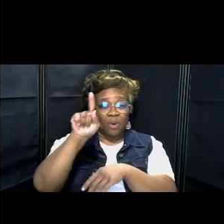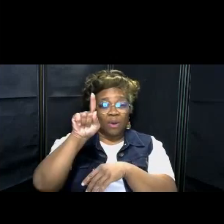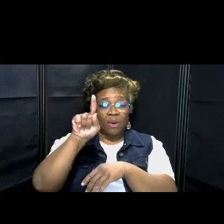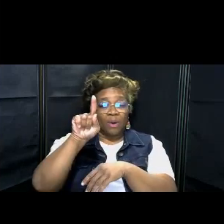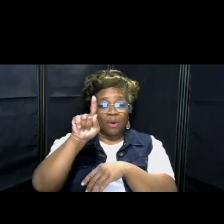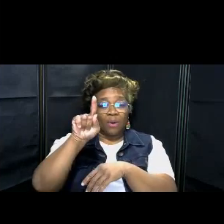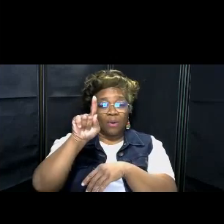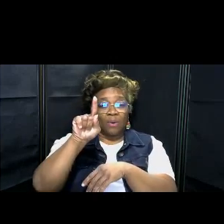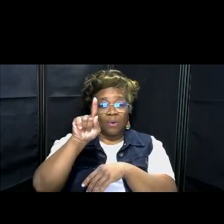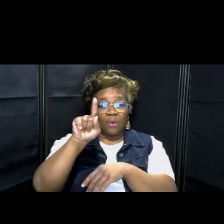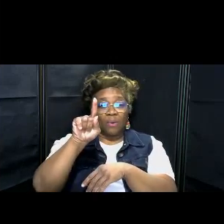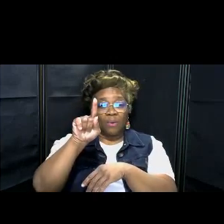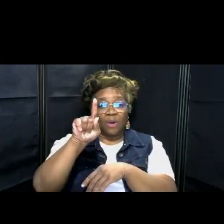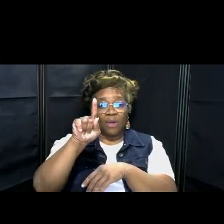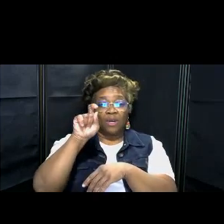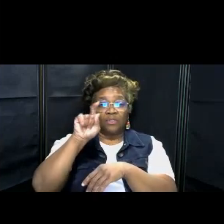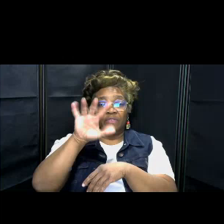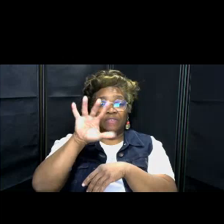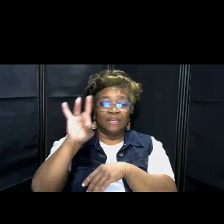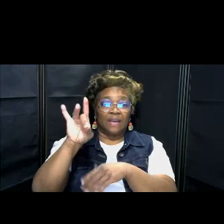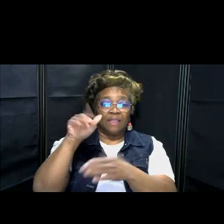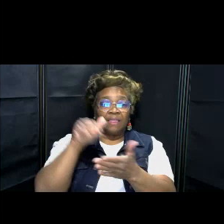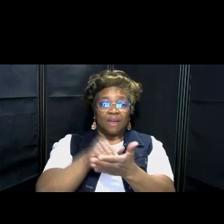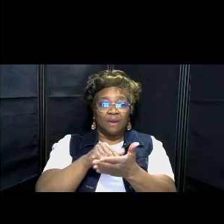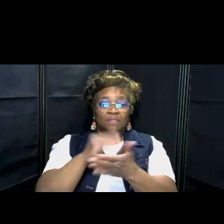1,600 fires every year. So that's like